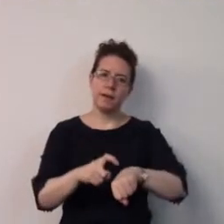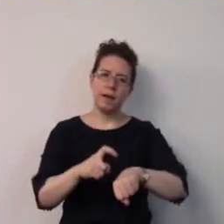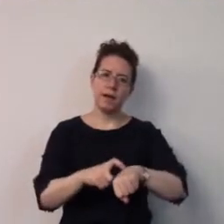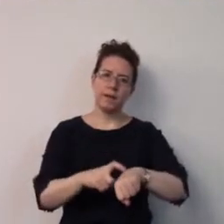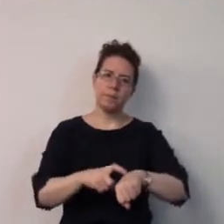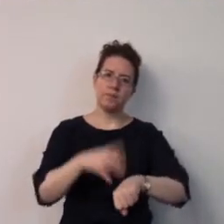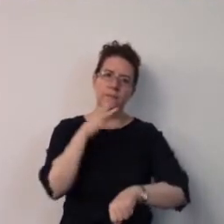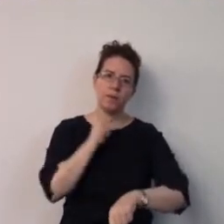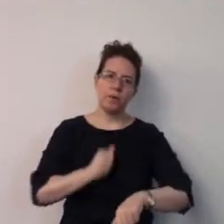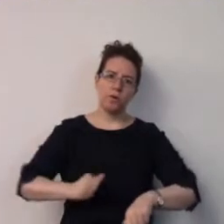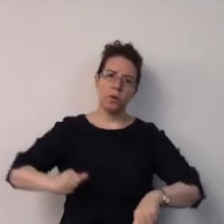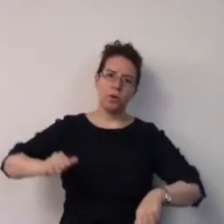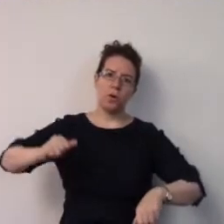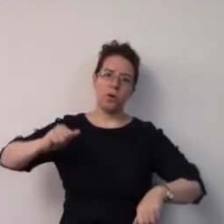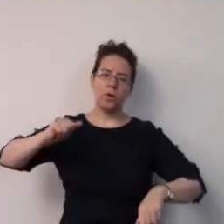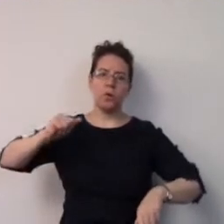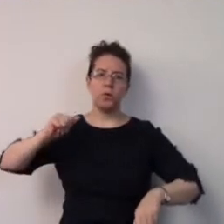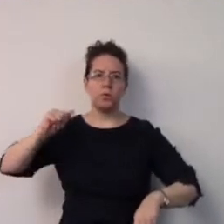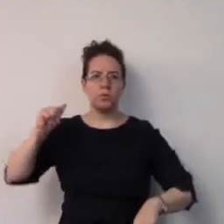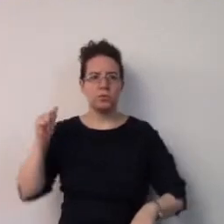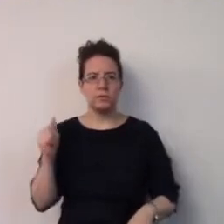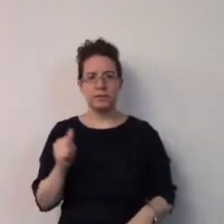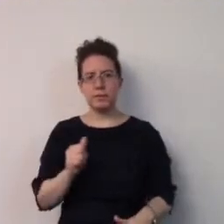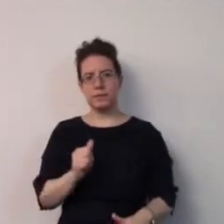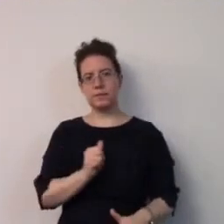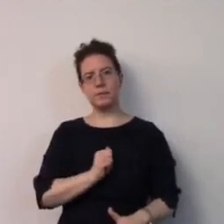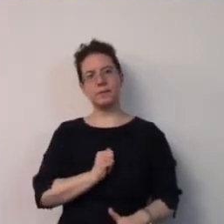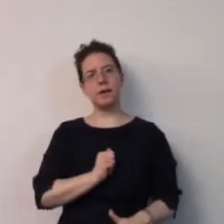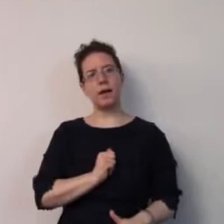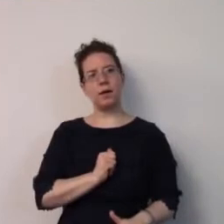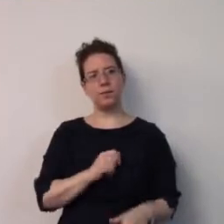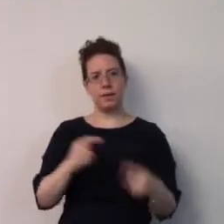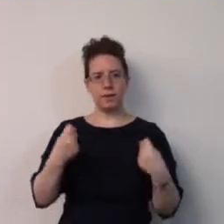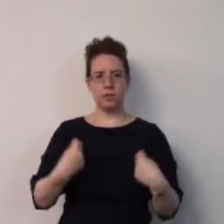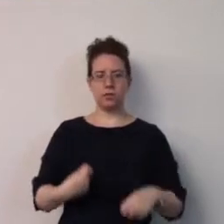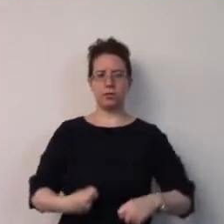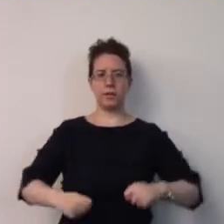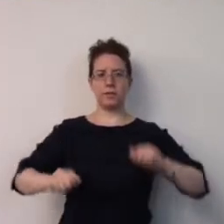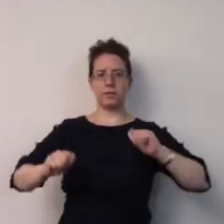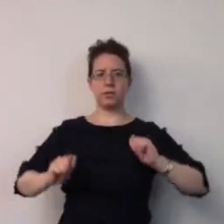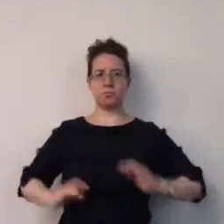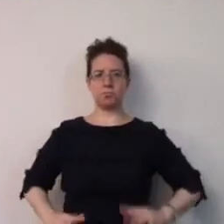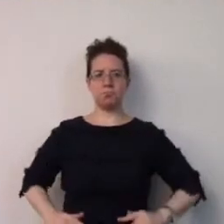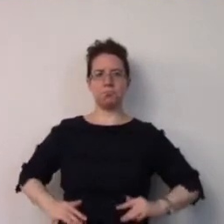to my flesh. Right. Yes. Amen. So that his spirit can be